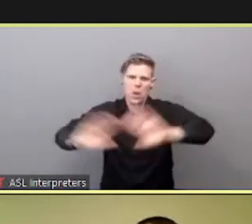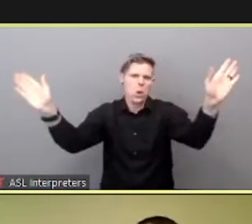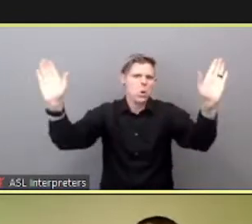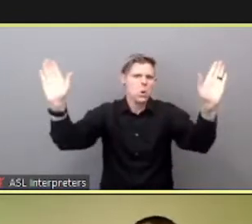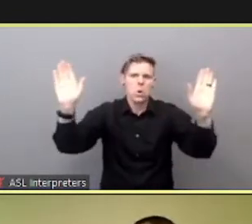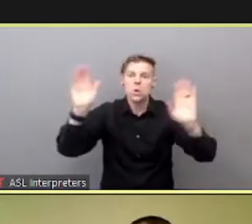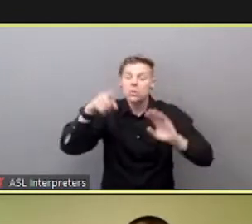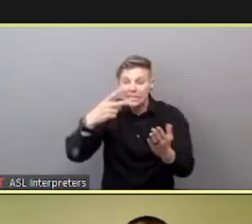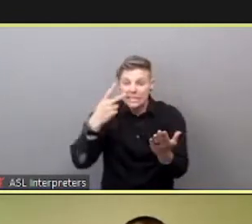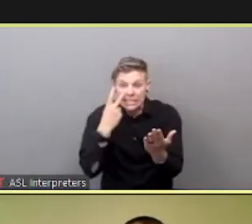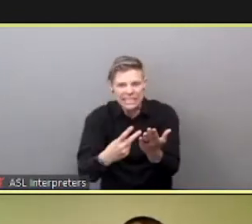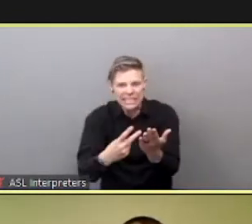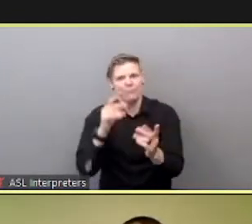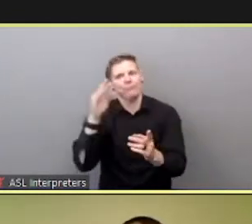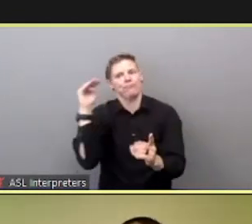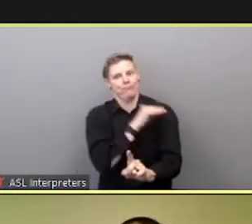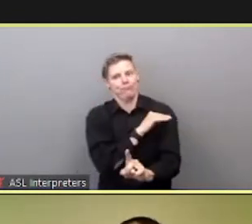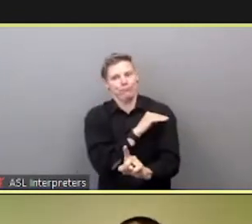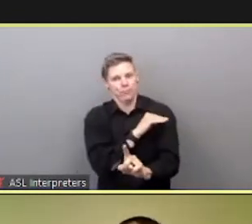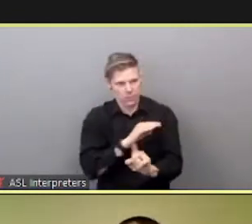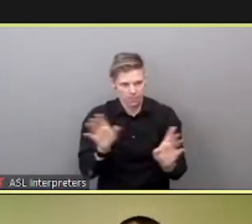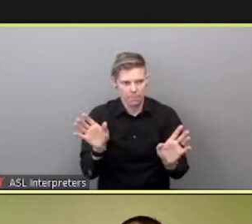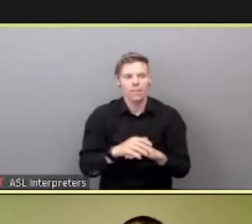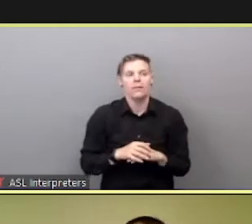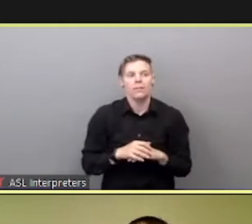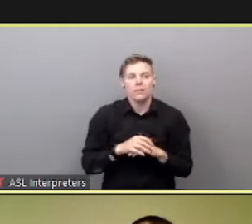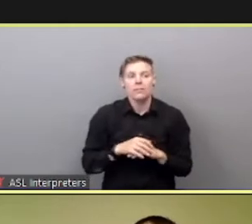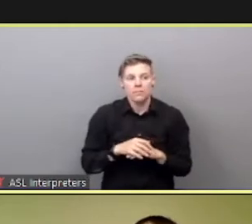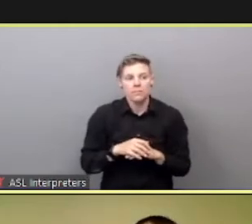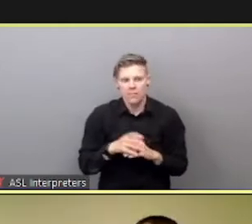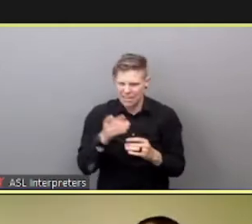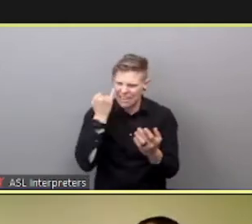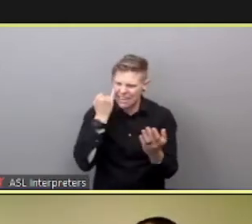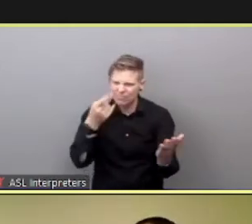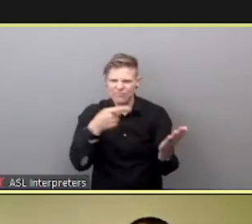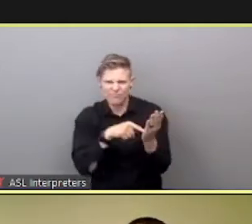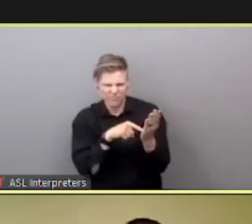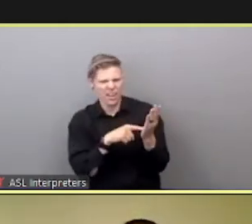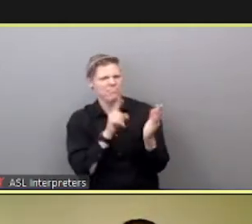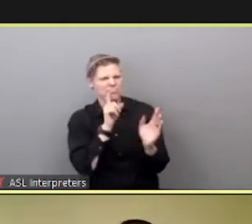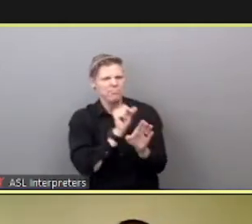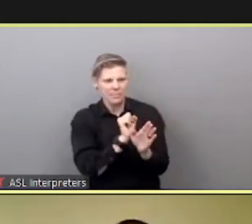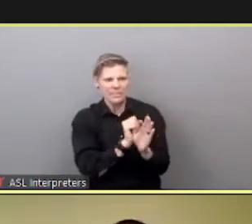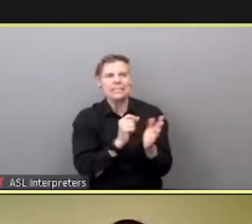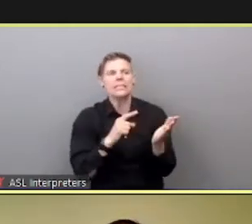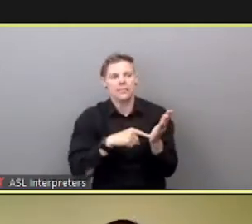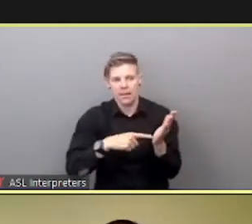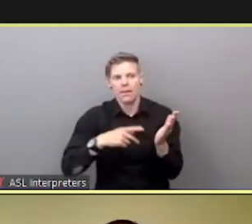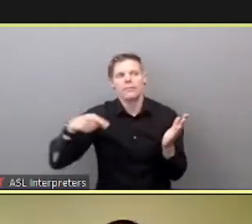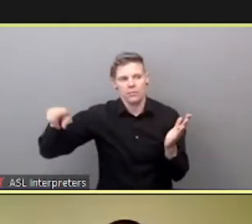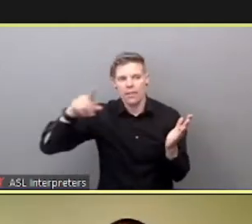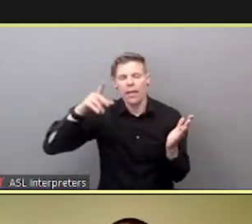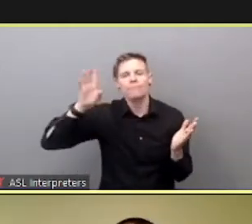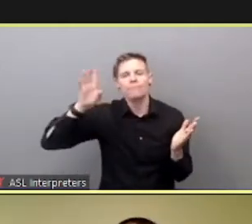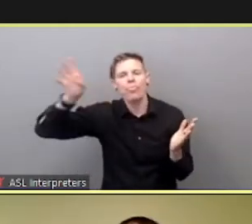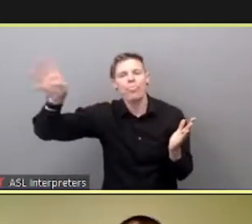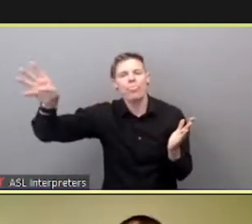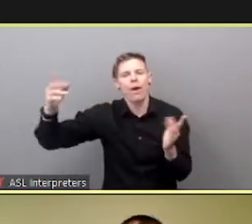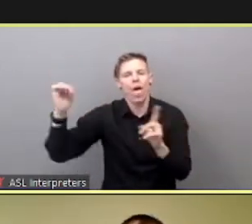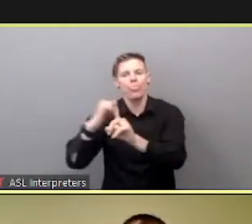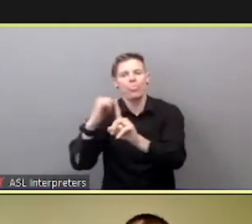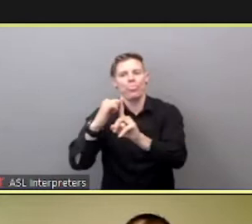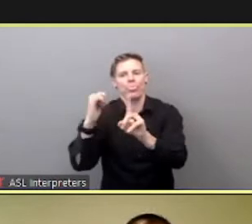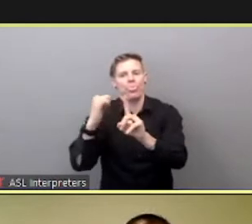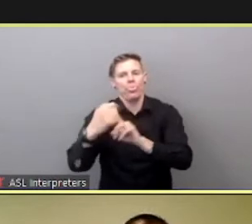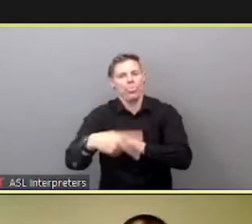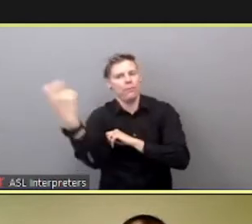and receive a text message, they're phishing attempts, and a claim has not been filed on your behalf. Emails and phone calls are also